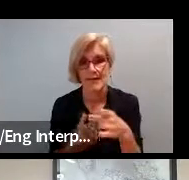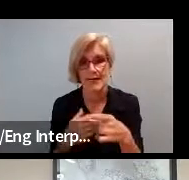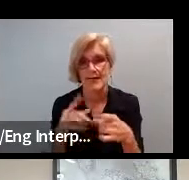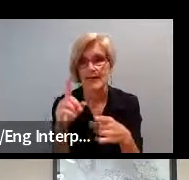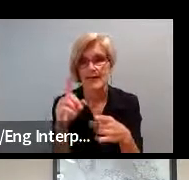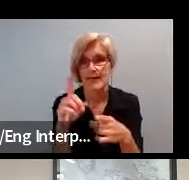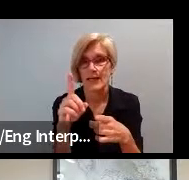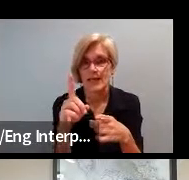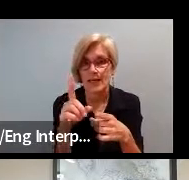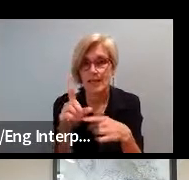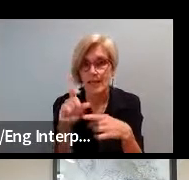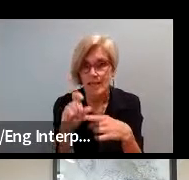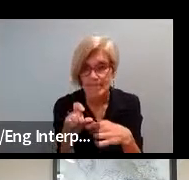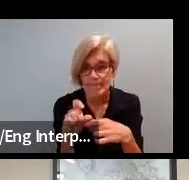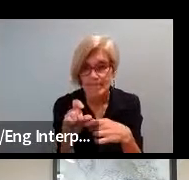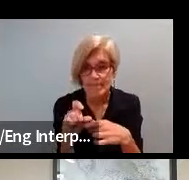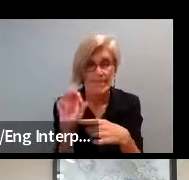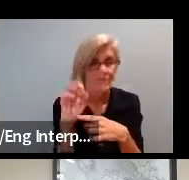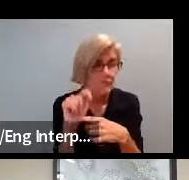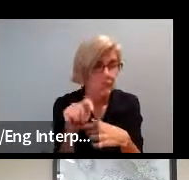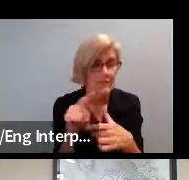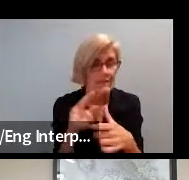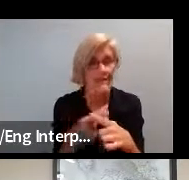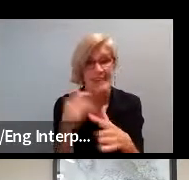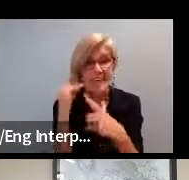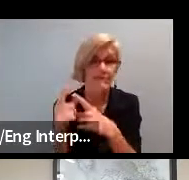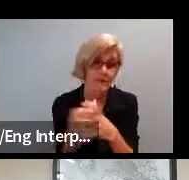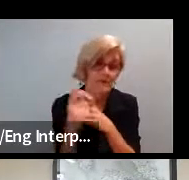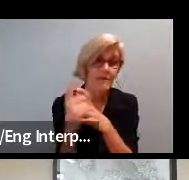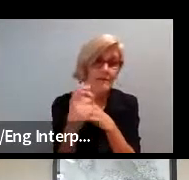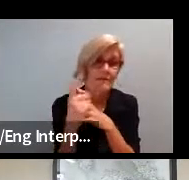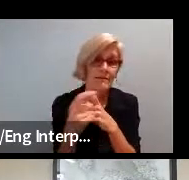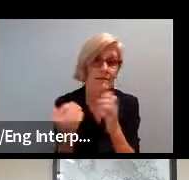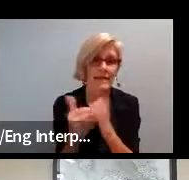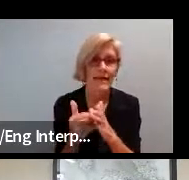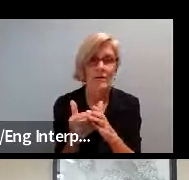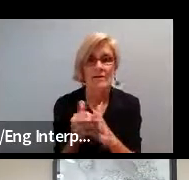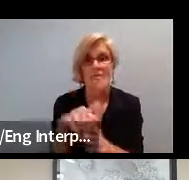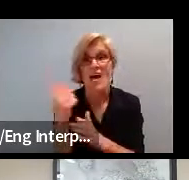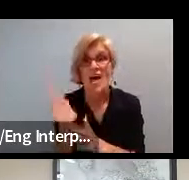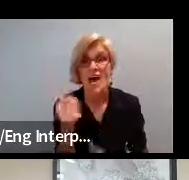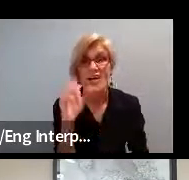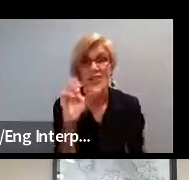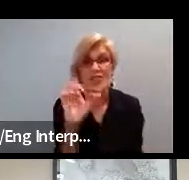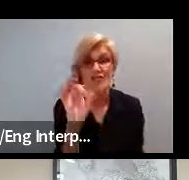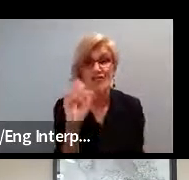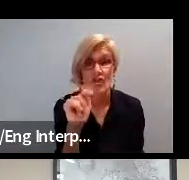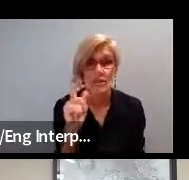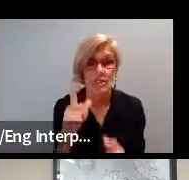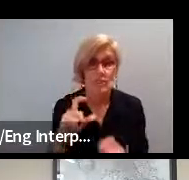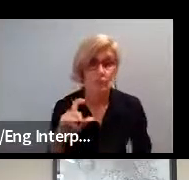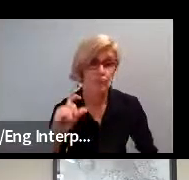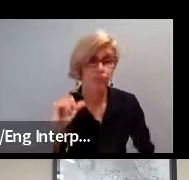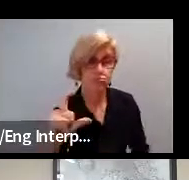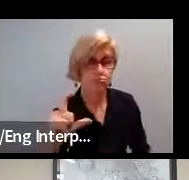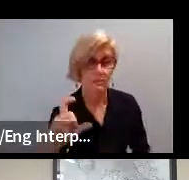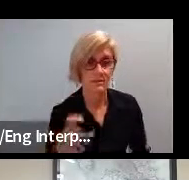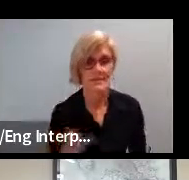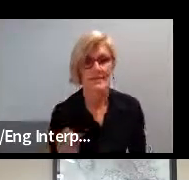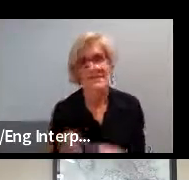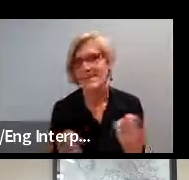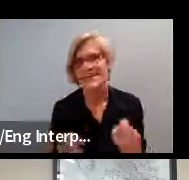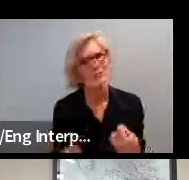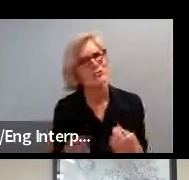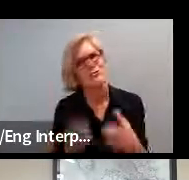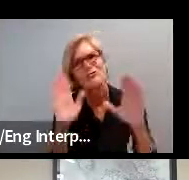foot. But you can do it every day. You go around. It's a great way to get the air in your brain, get your brain